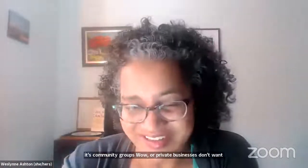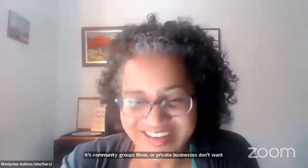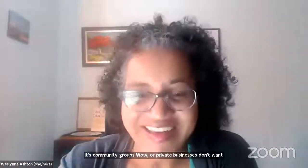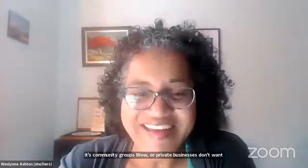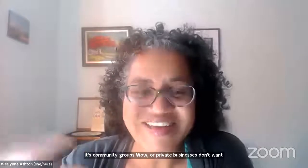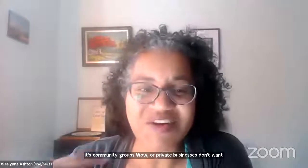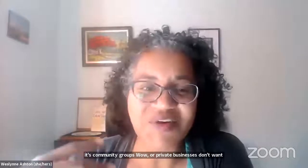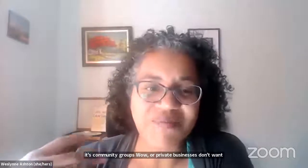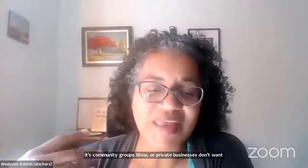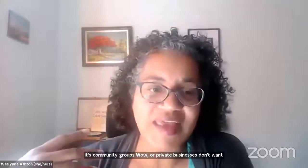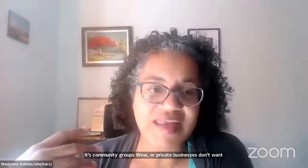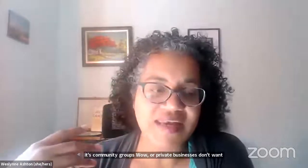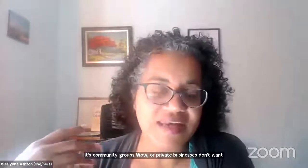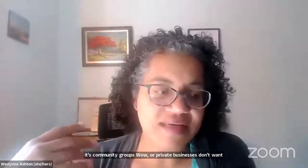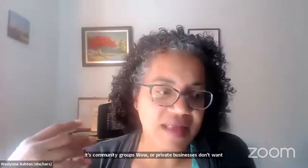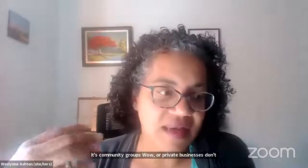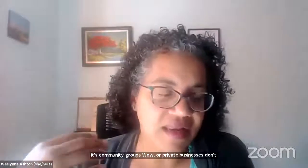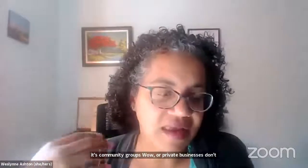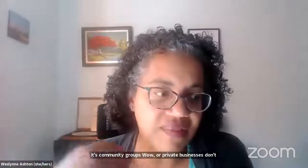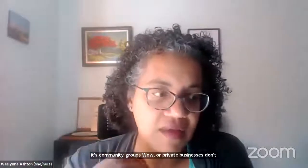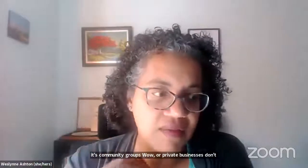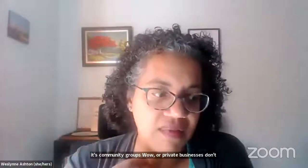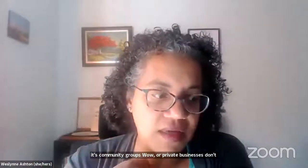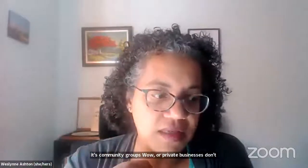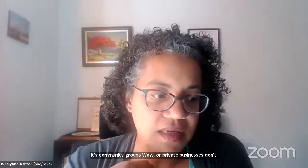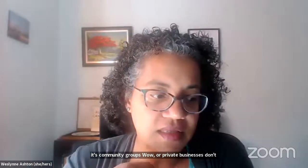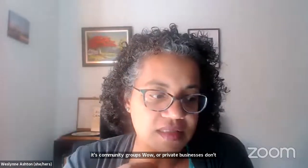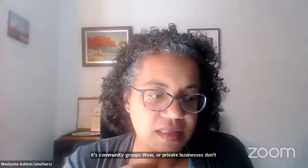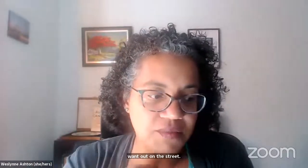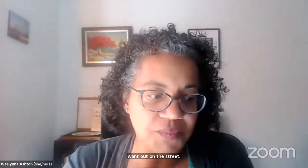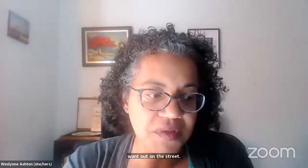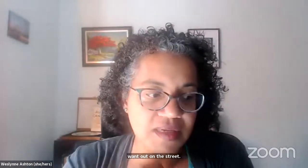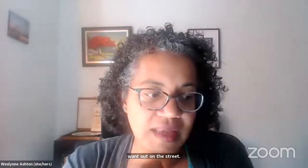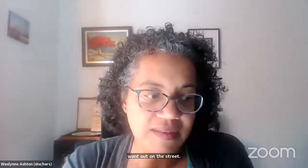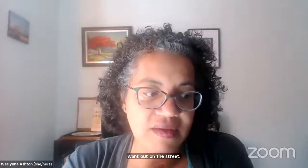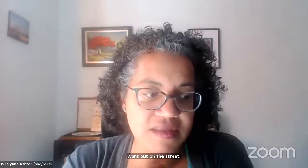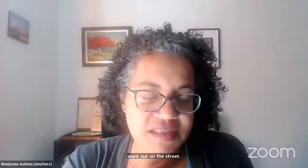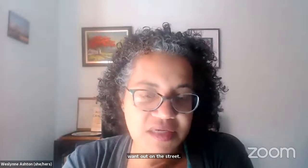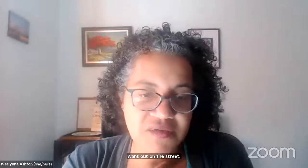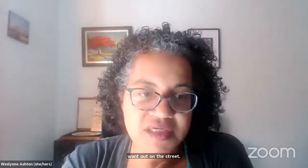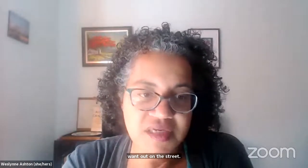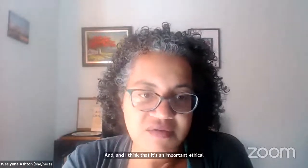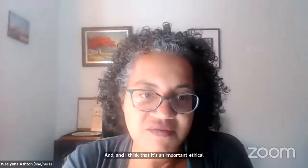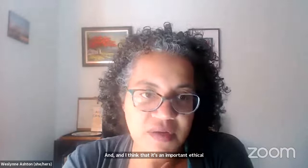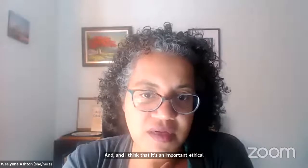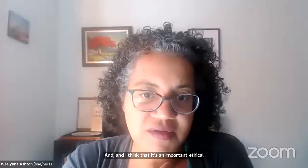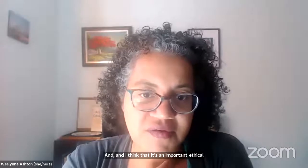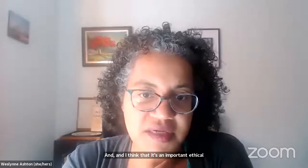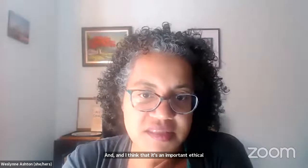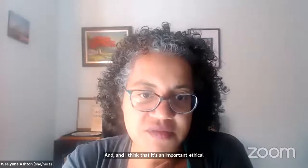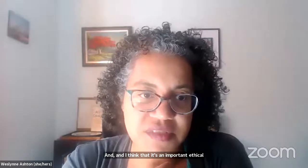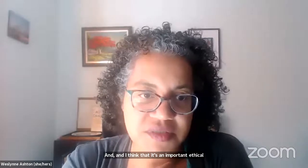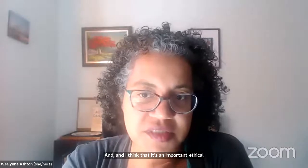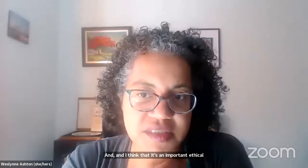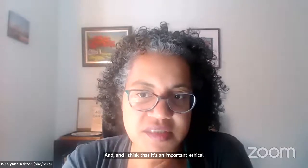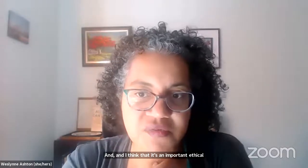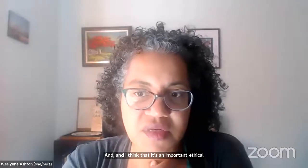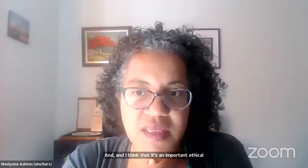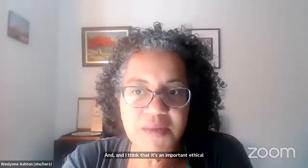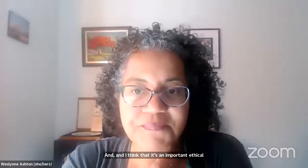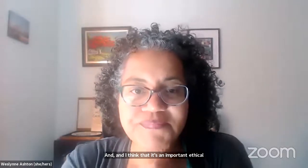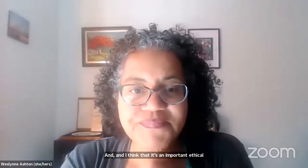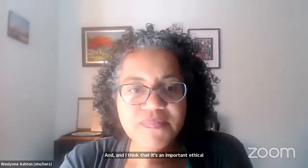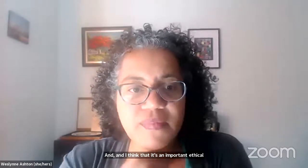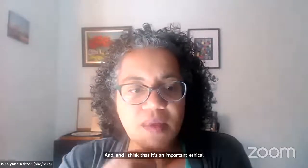street. And I think that it's an important ethical consideration for us as researchers